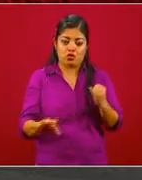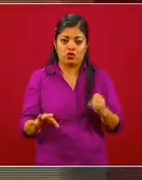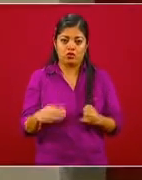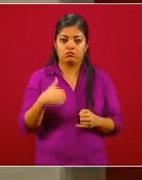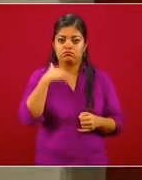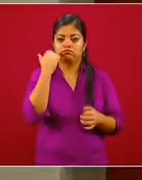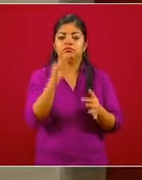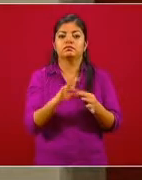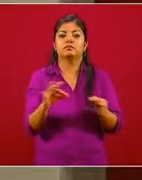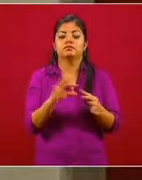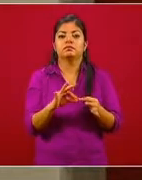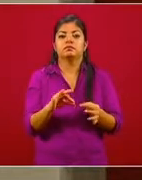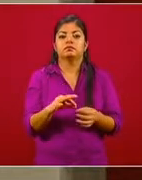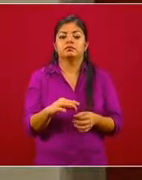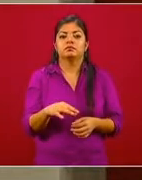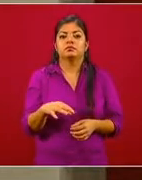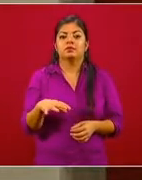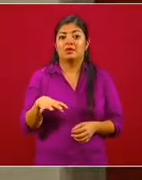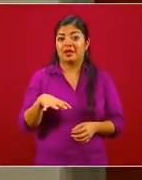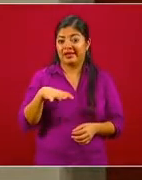conapred.org.mx is the webpage.